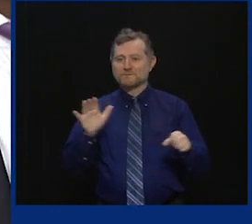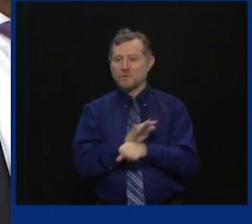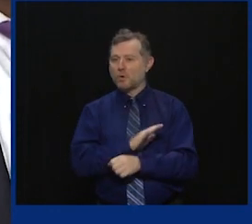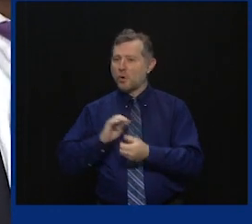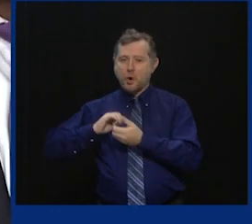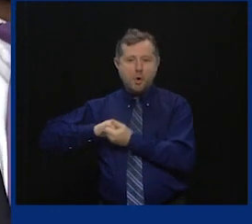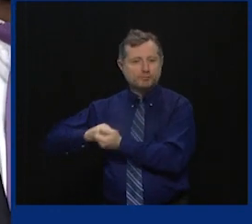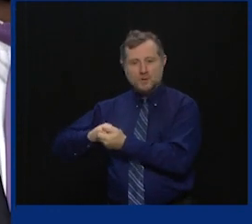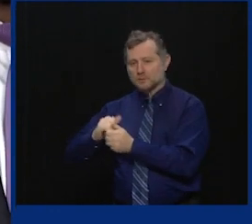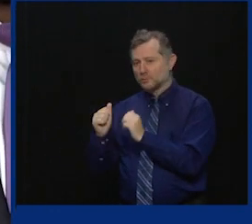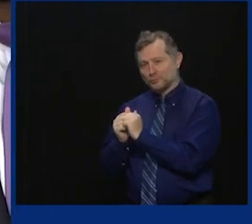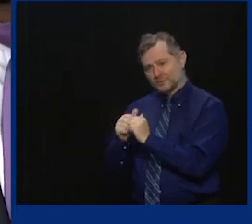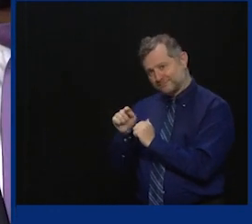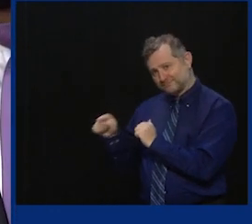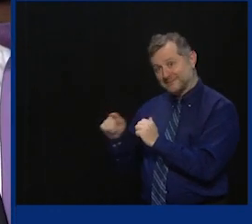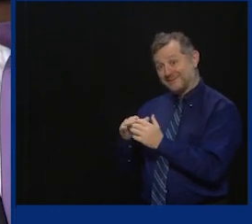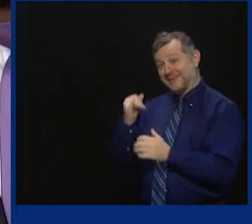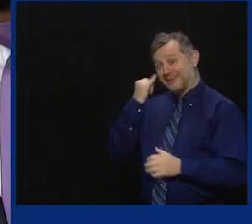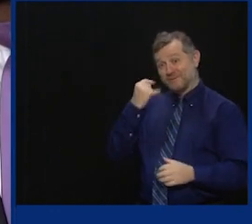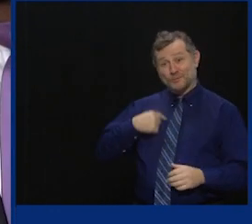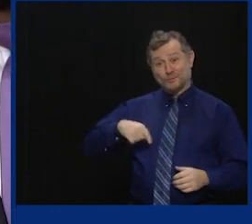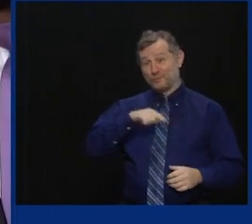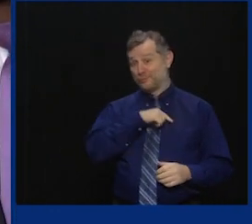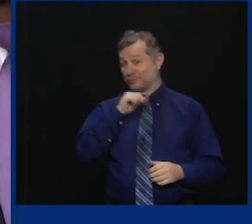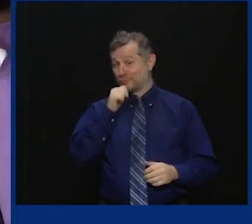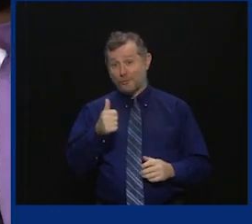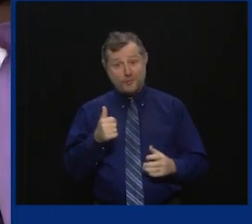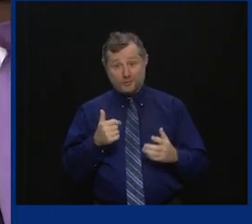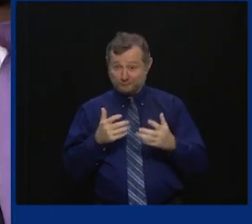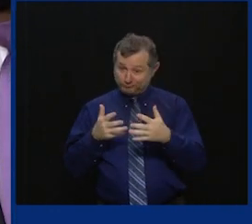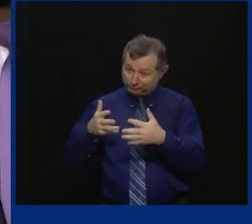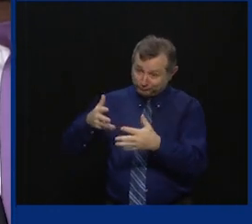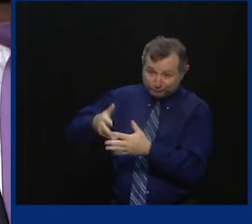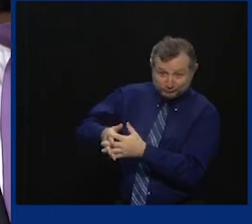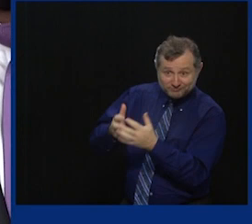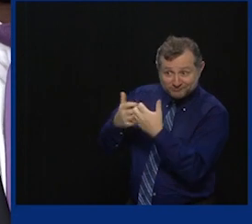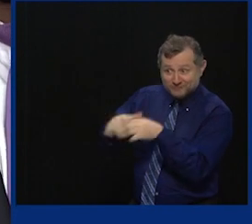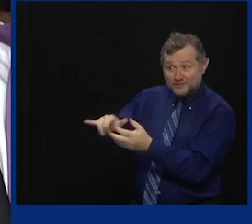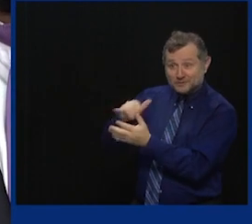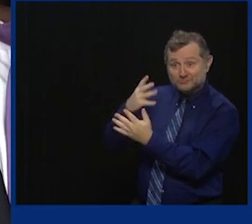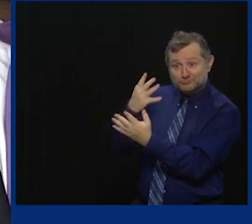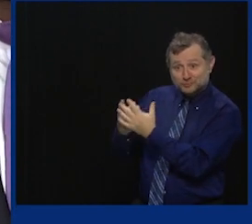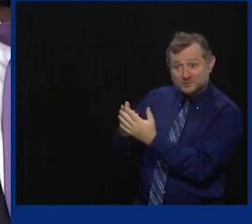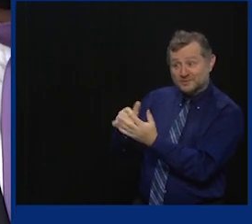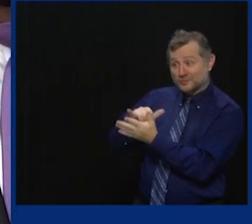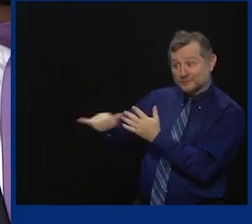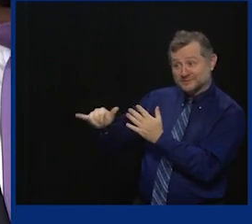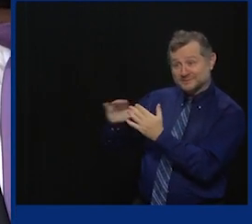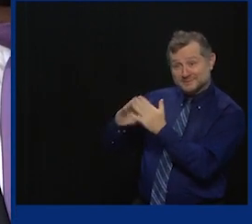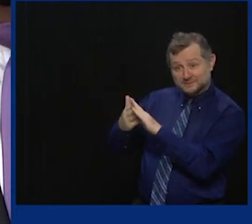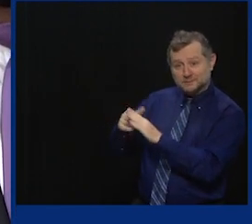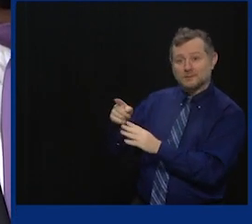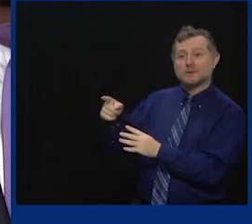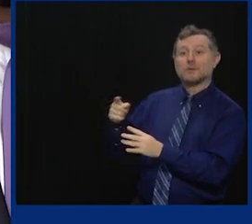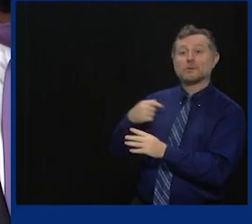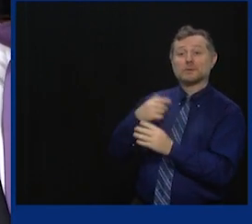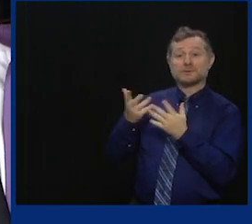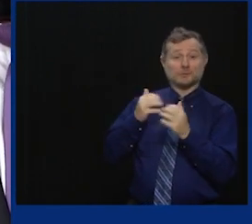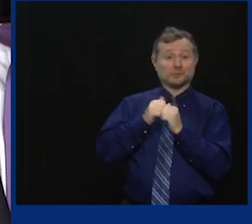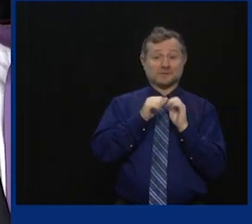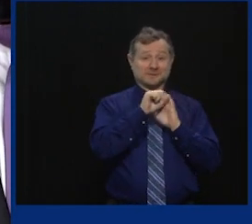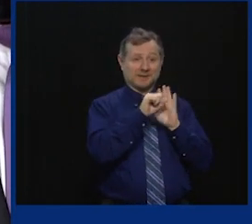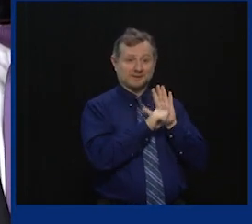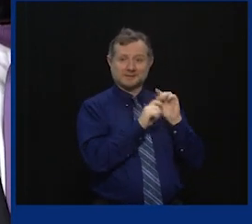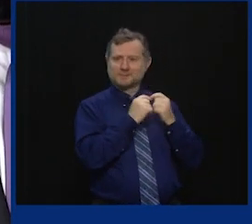individuals if we weren't embedded with the corrections teams in the city, working closely with our state teams. So please don't read